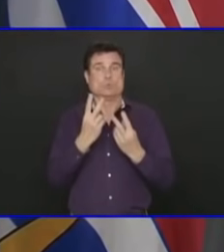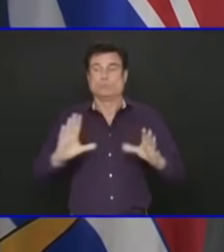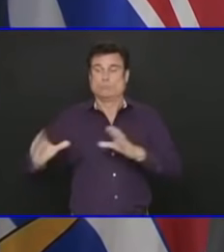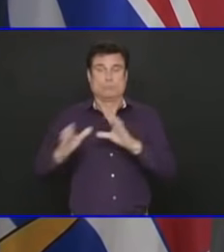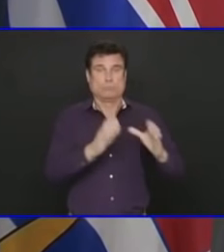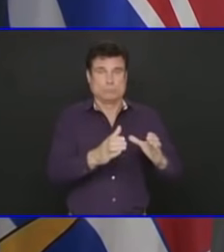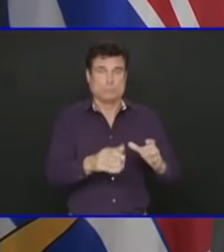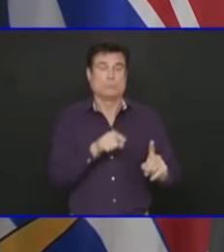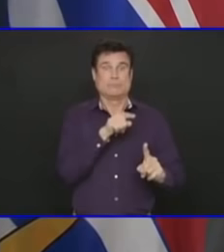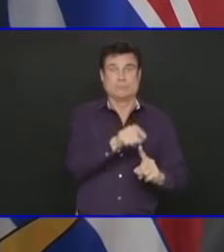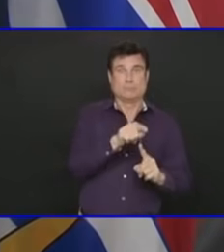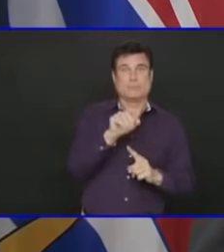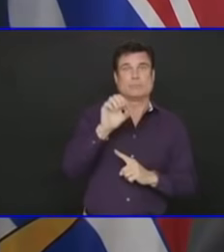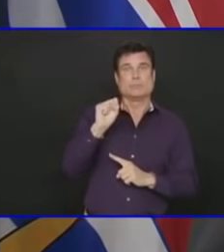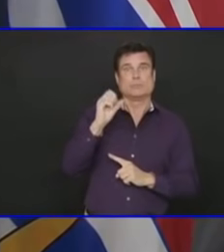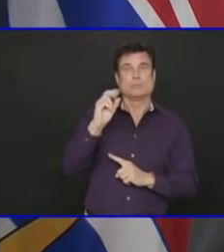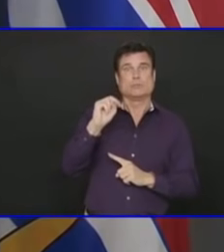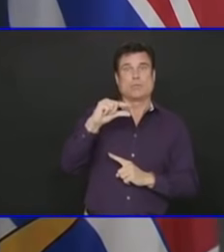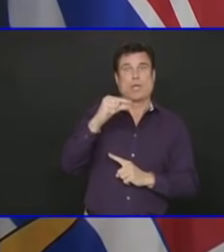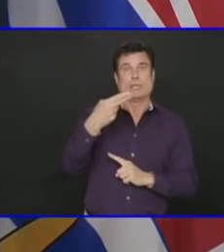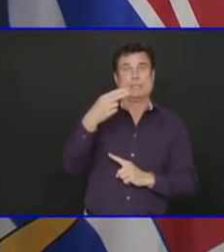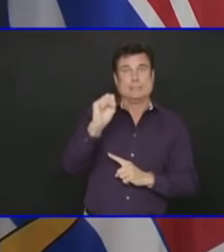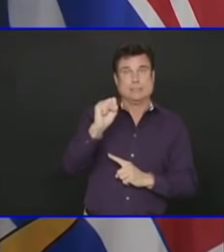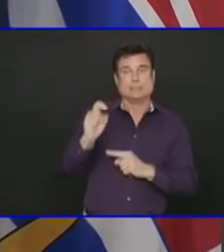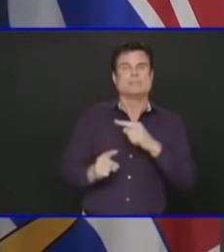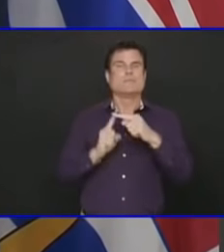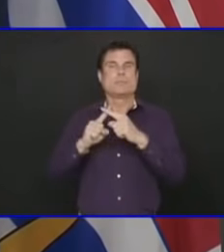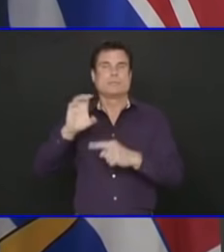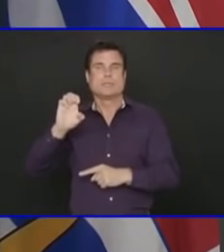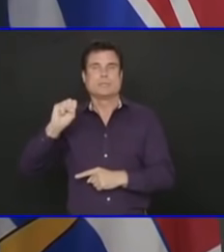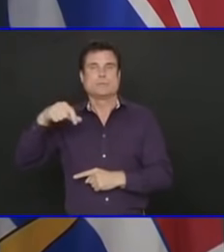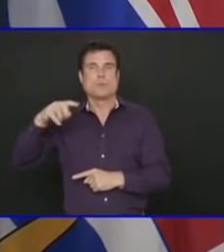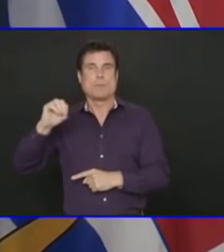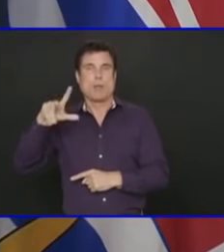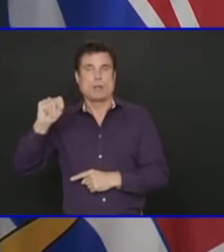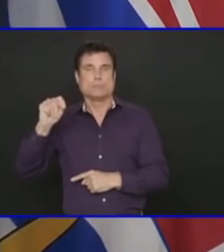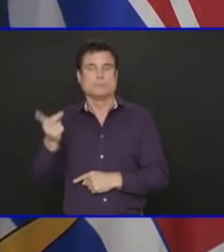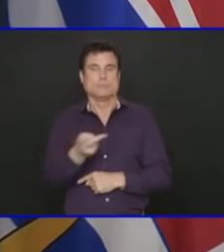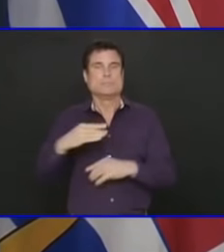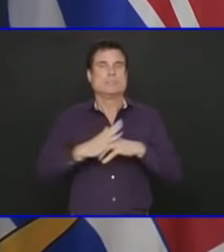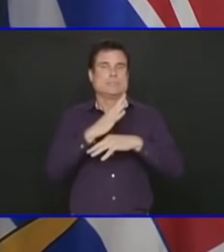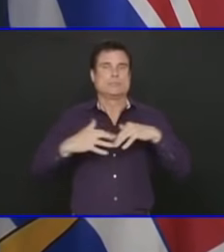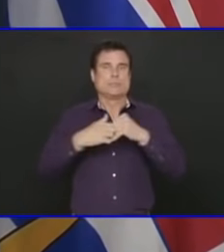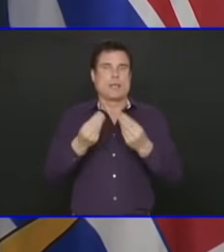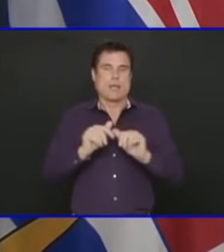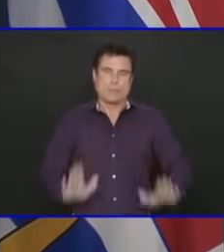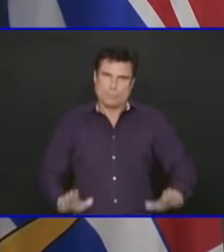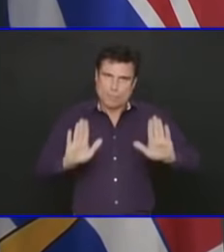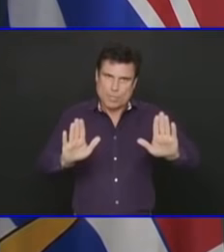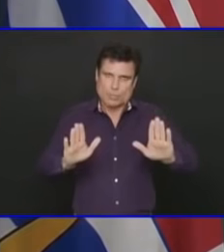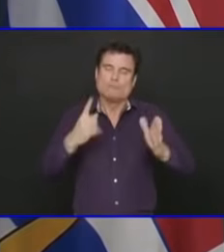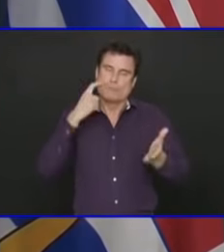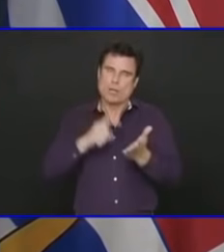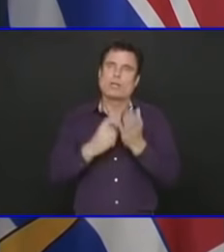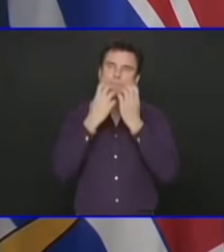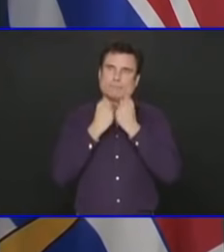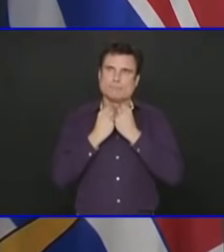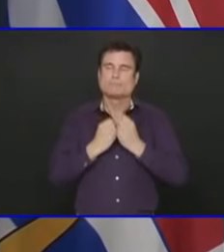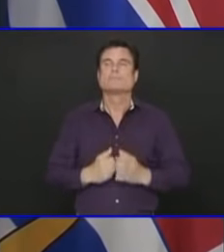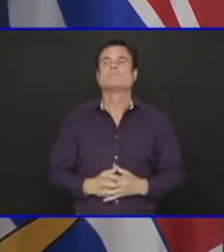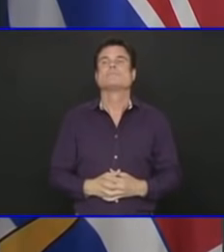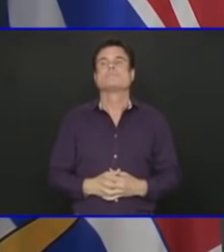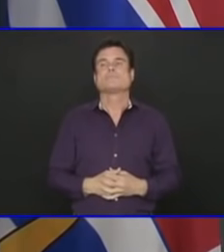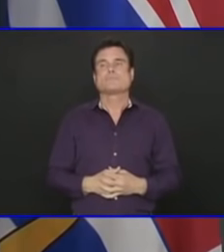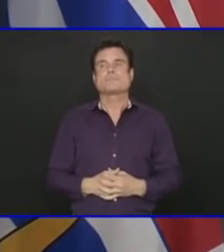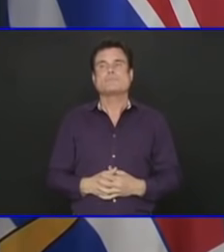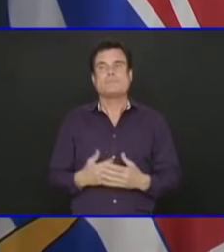they're here with us every day, our ASL interpreters, Nigel Howard, the co-interpreter Sarah McFadden, others